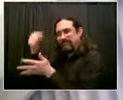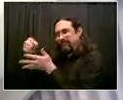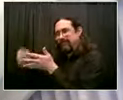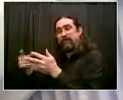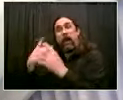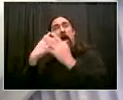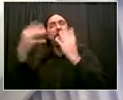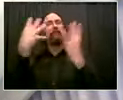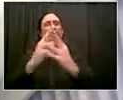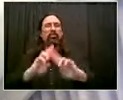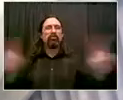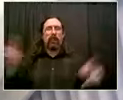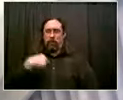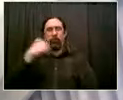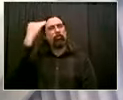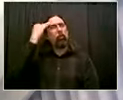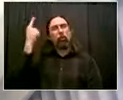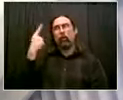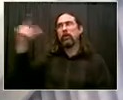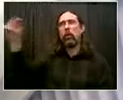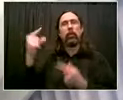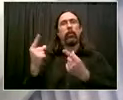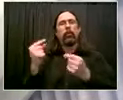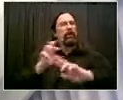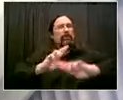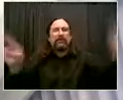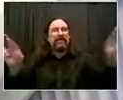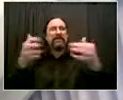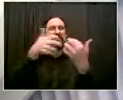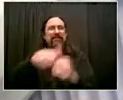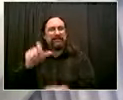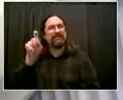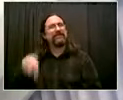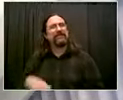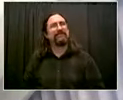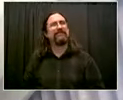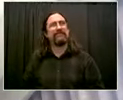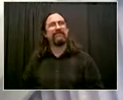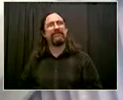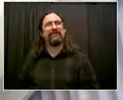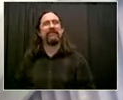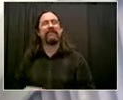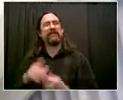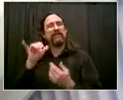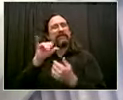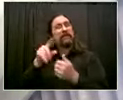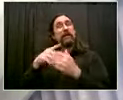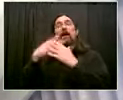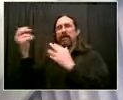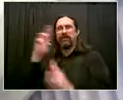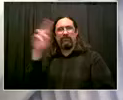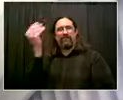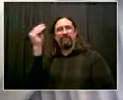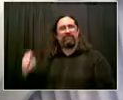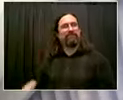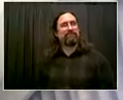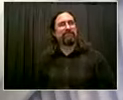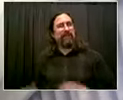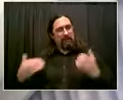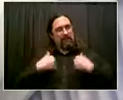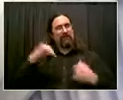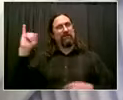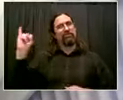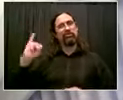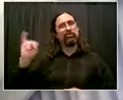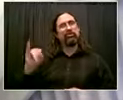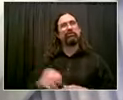sure that they have education so that they don't end up in the same situations terrorizing our communities. And when I say our communities, that's